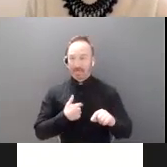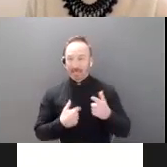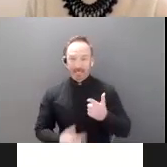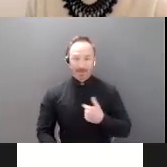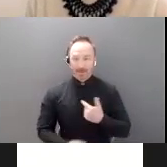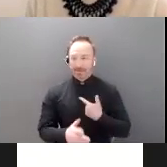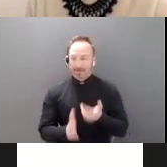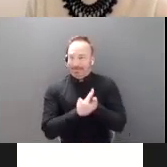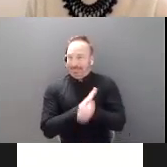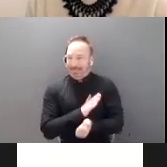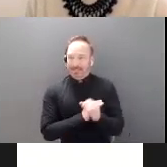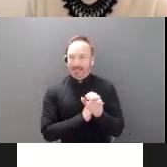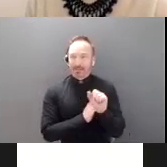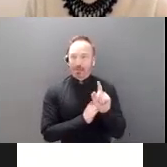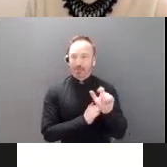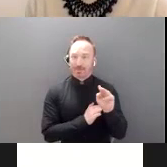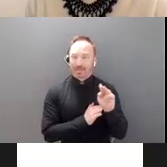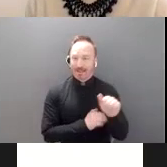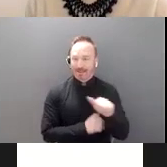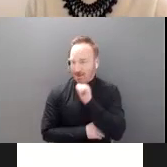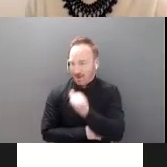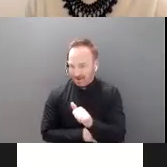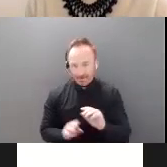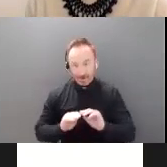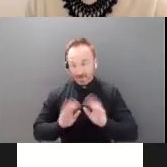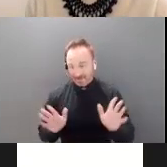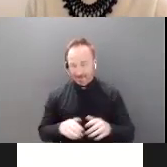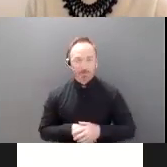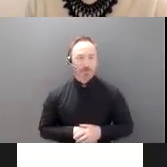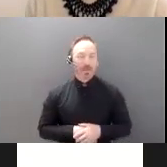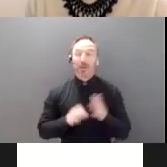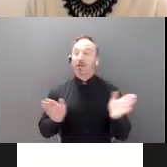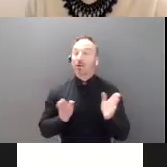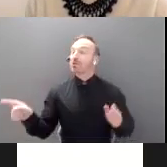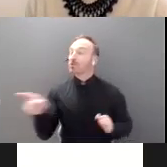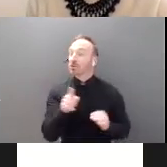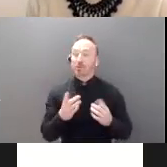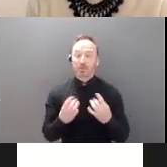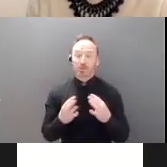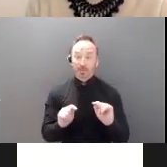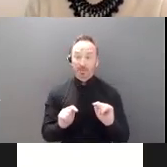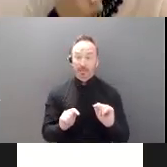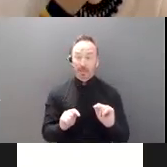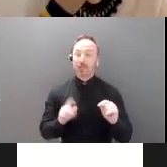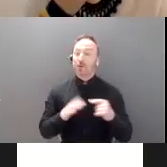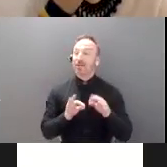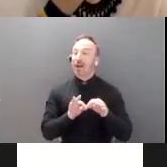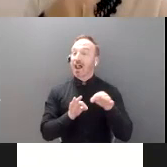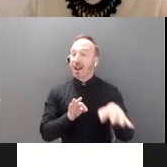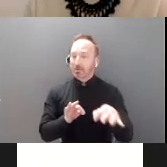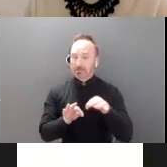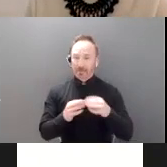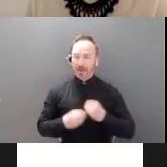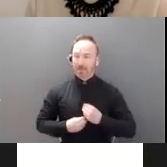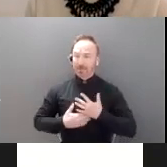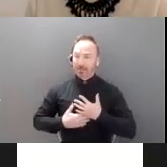do that. Well, without further ado, I am thrilled to introduce Mary